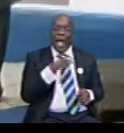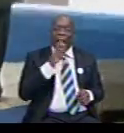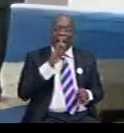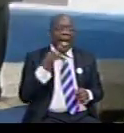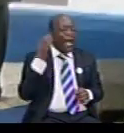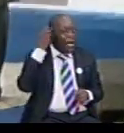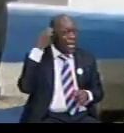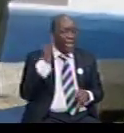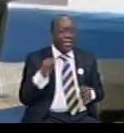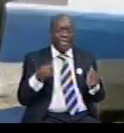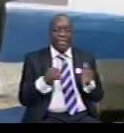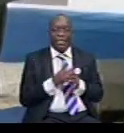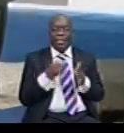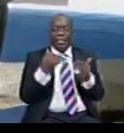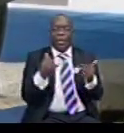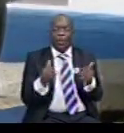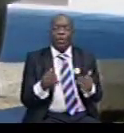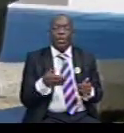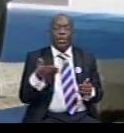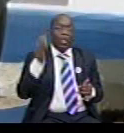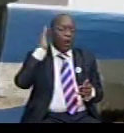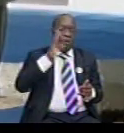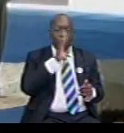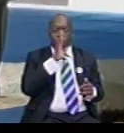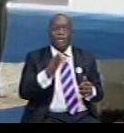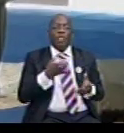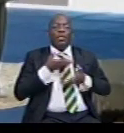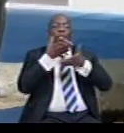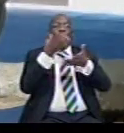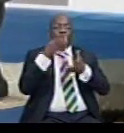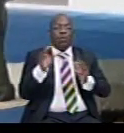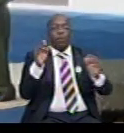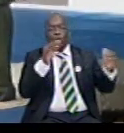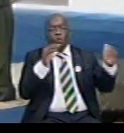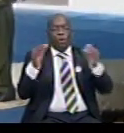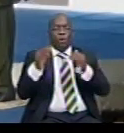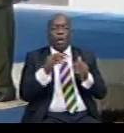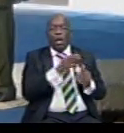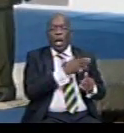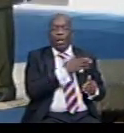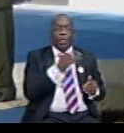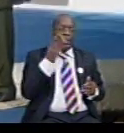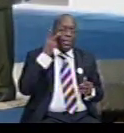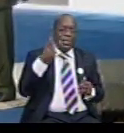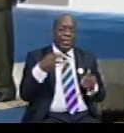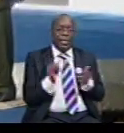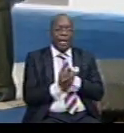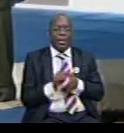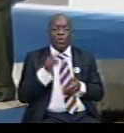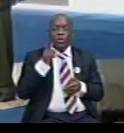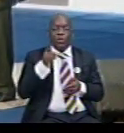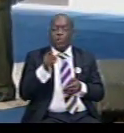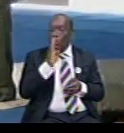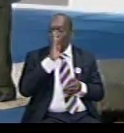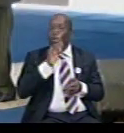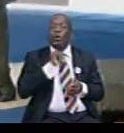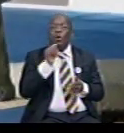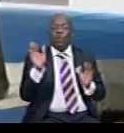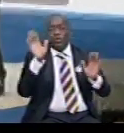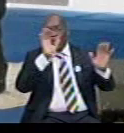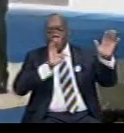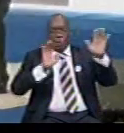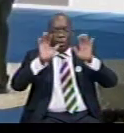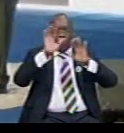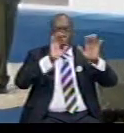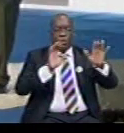says there'll be rumors of wars and wars as well. See that ye be not troubled, for